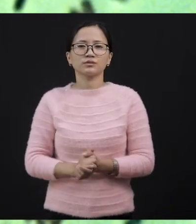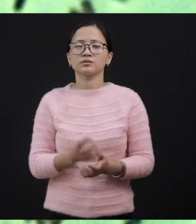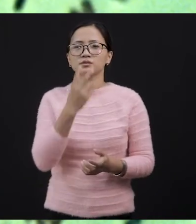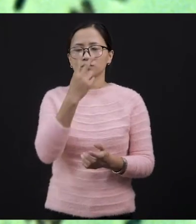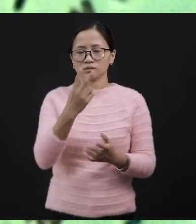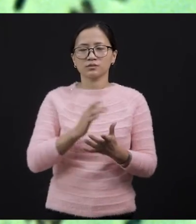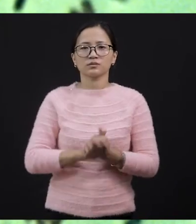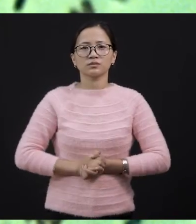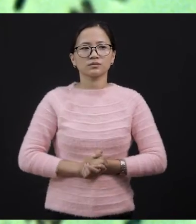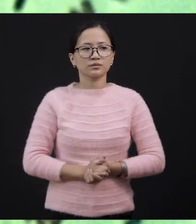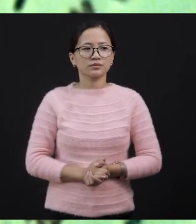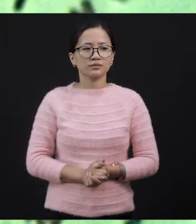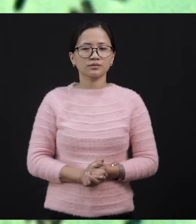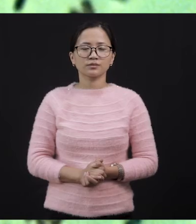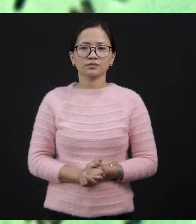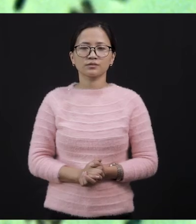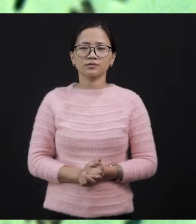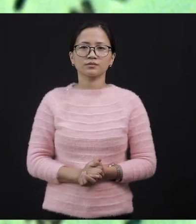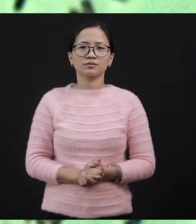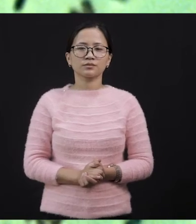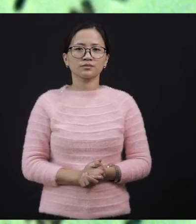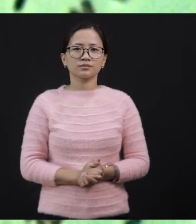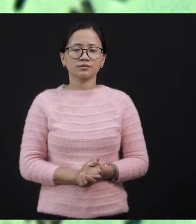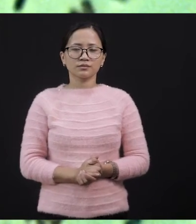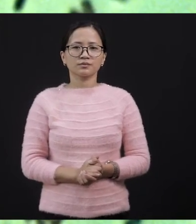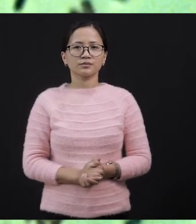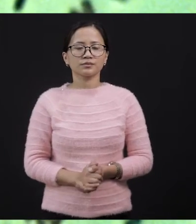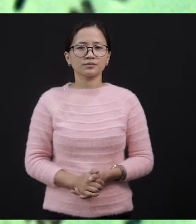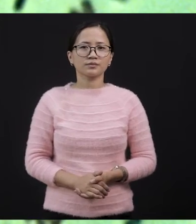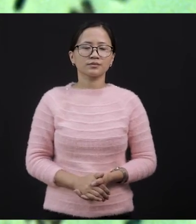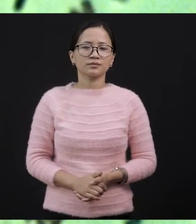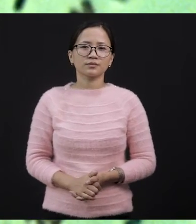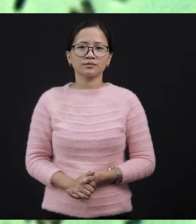Okay? These bacteria are not visible with our naked eye.